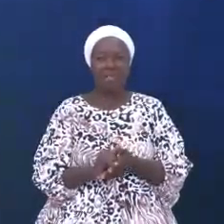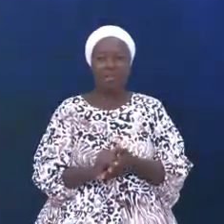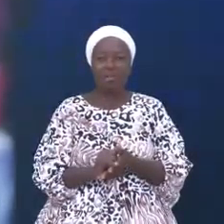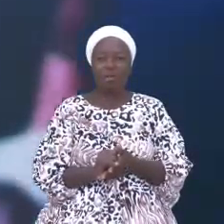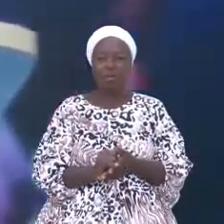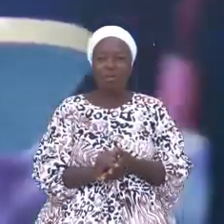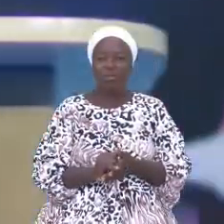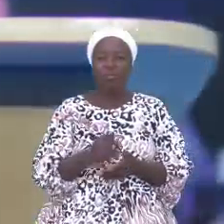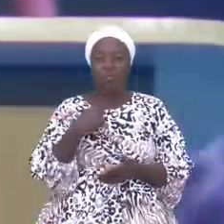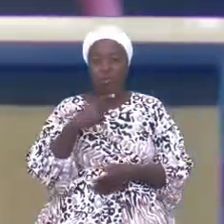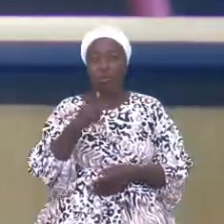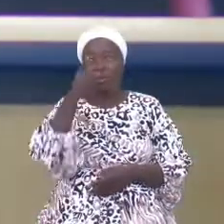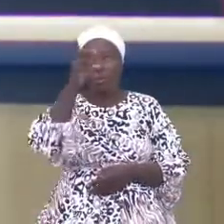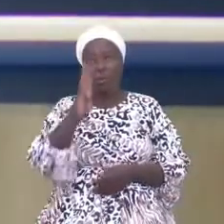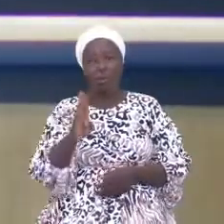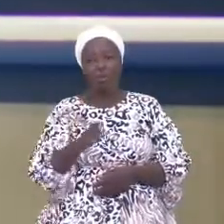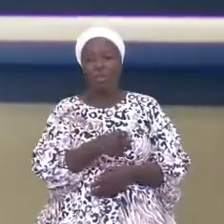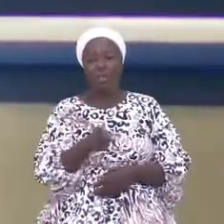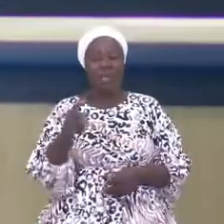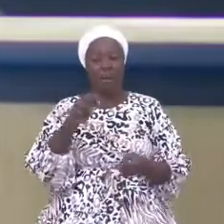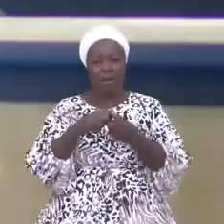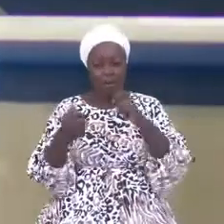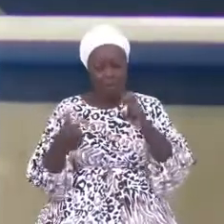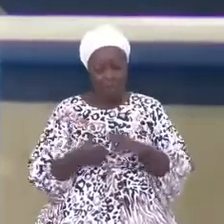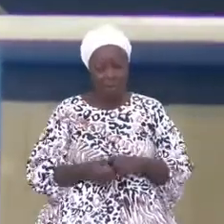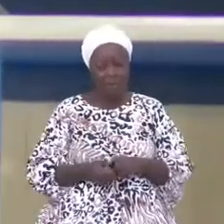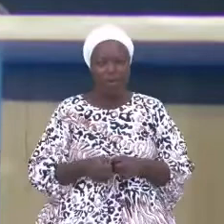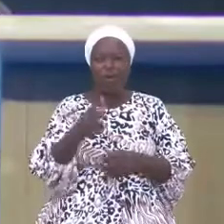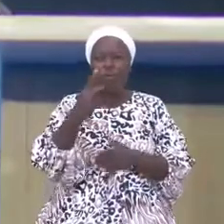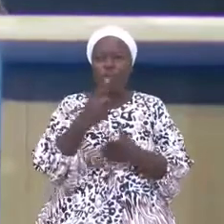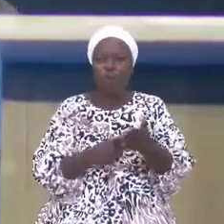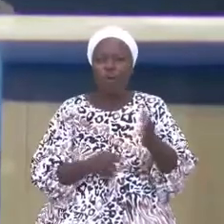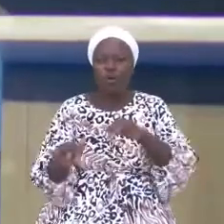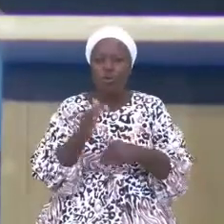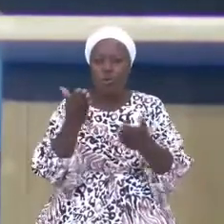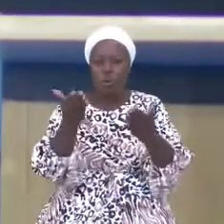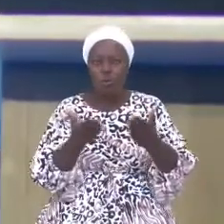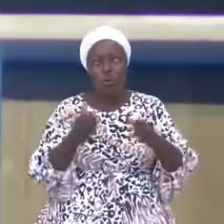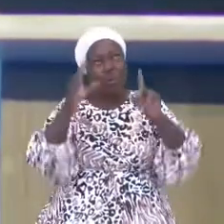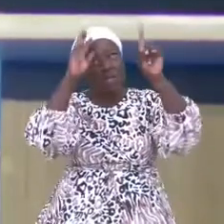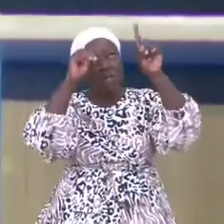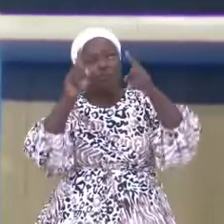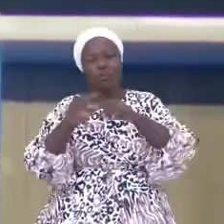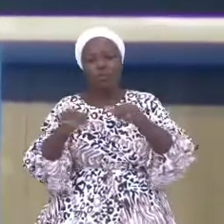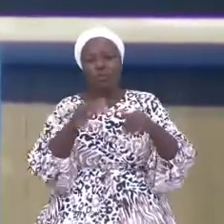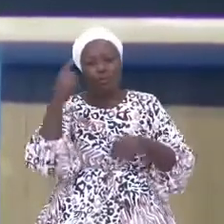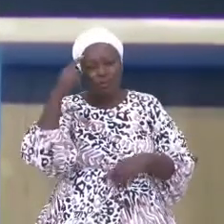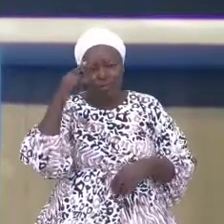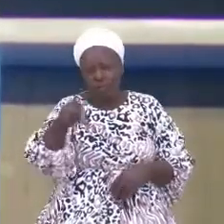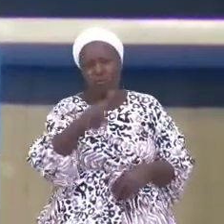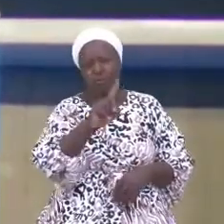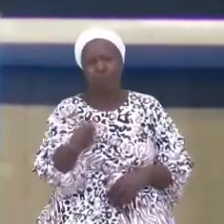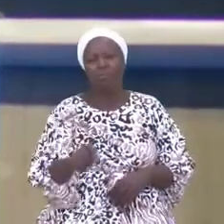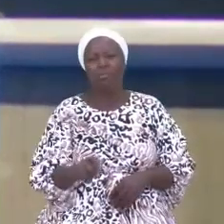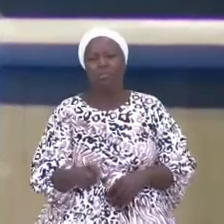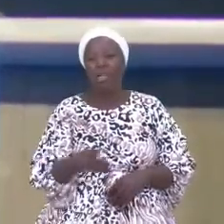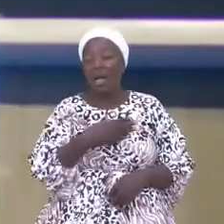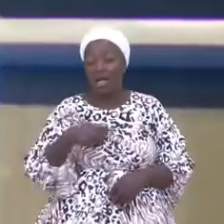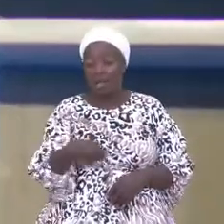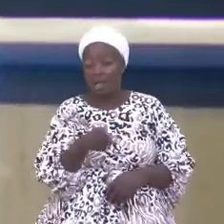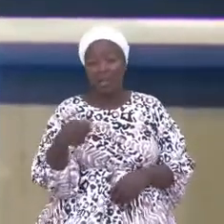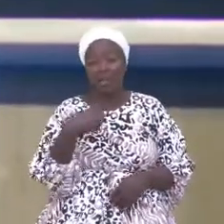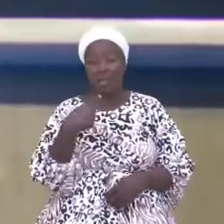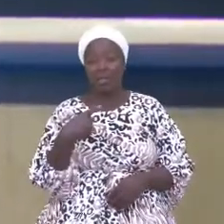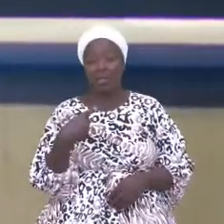their problems. What do you want him to do for you? And they